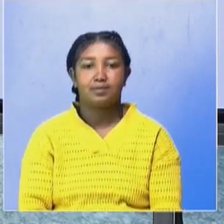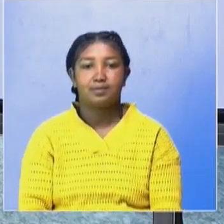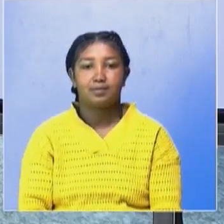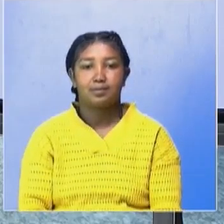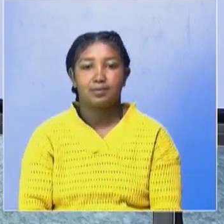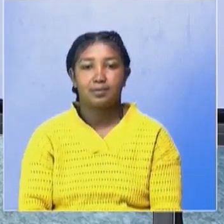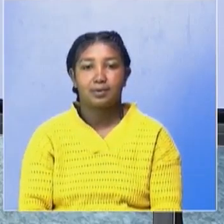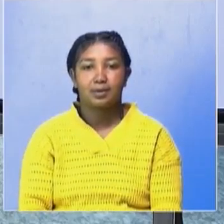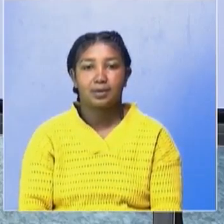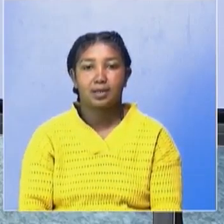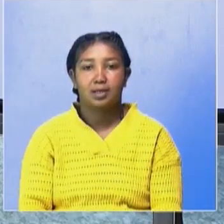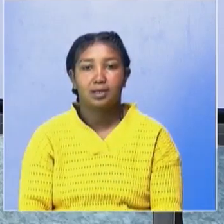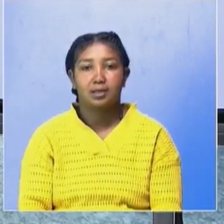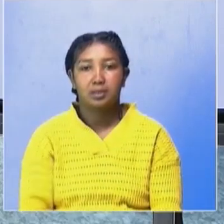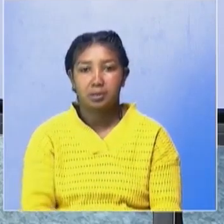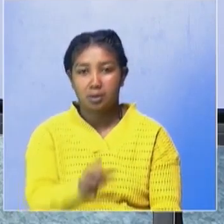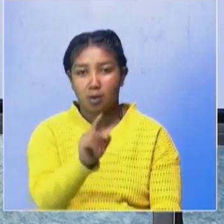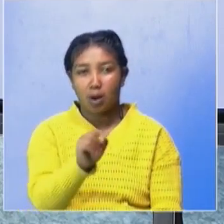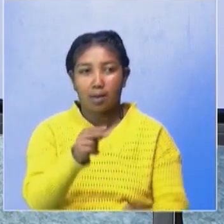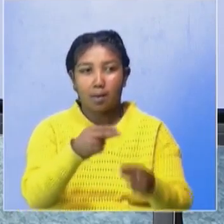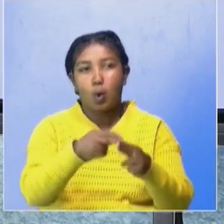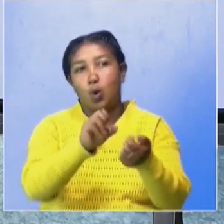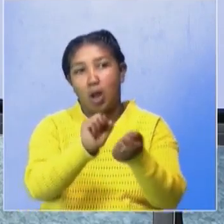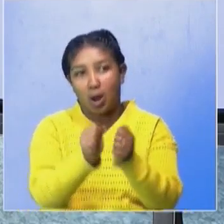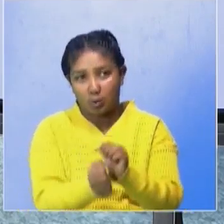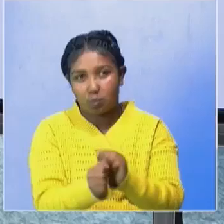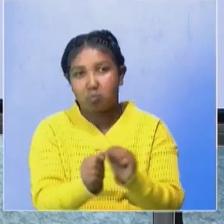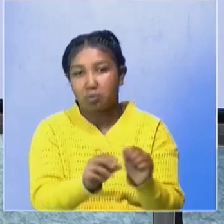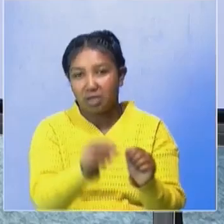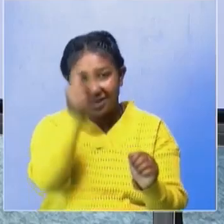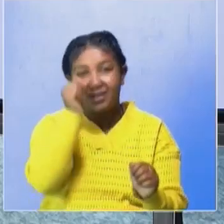Let us mention one pronoun, he.